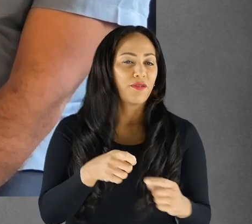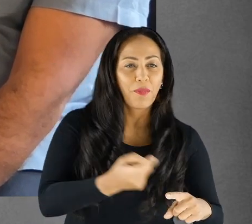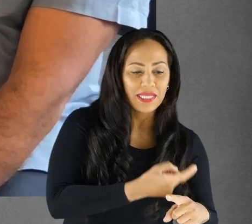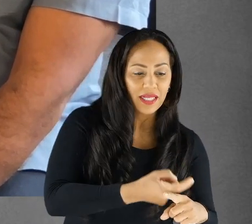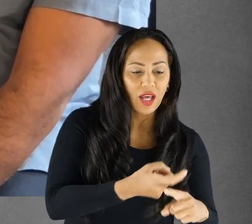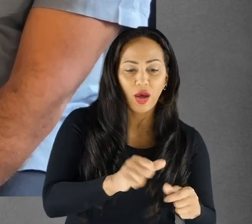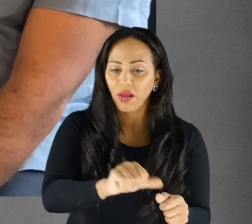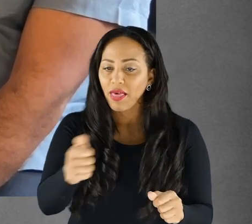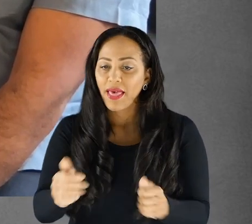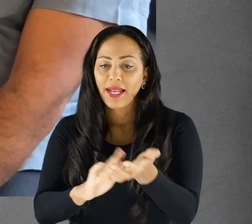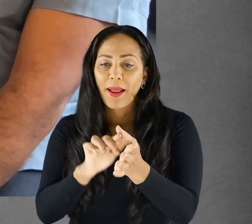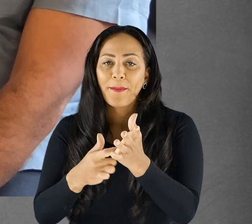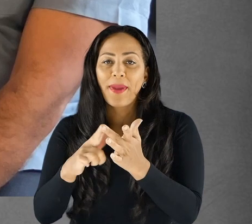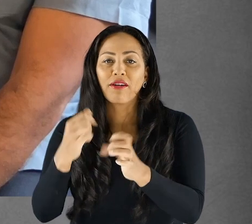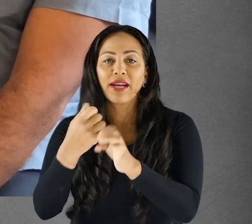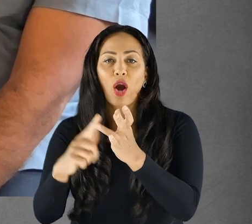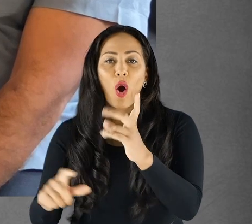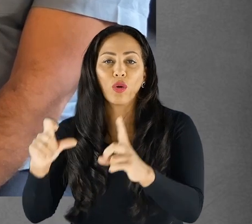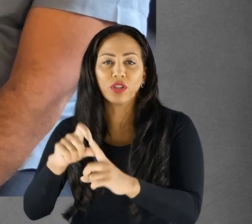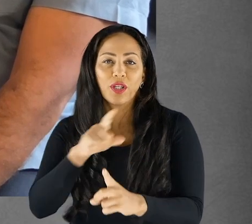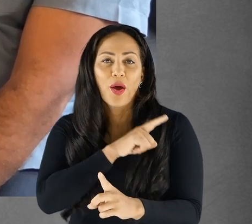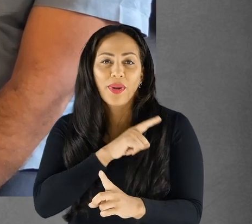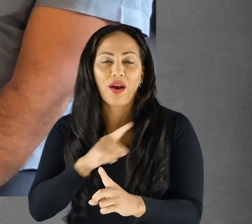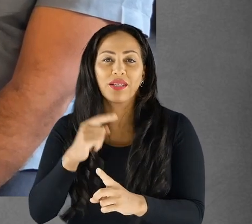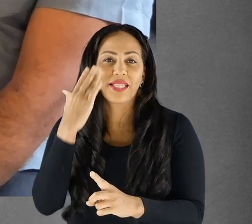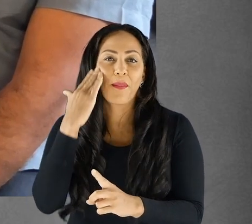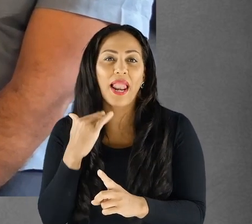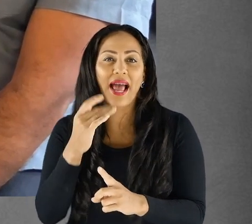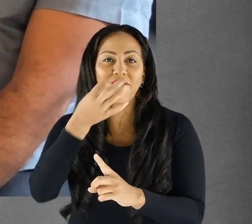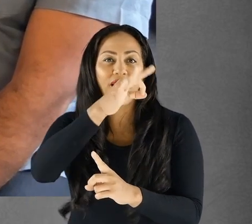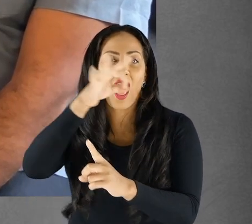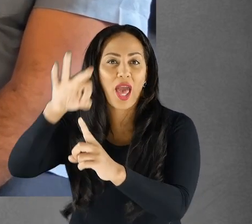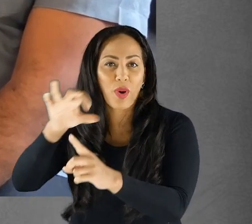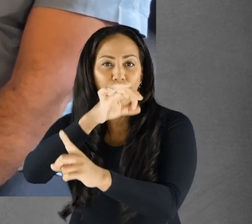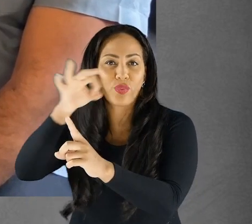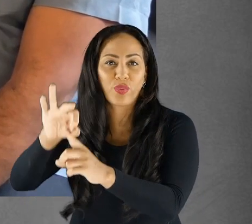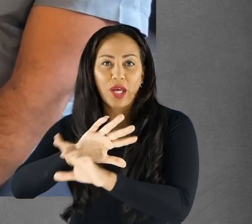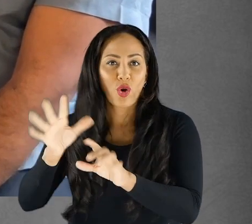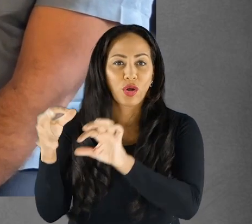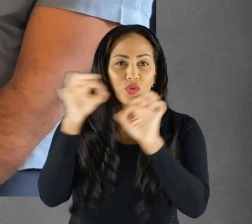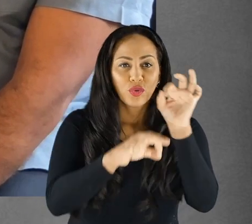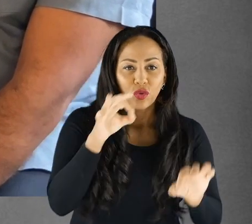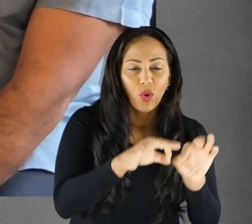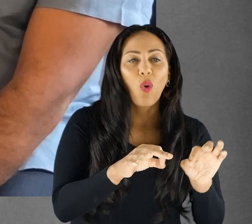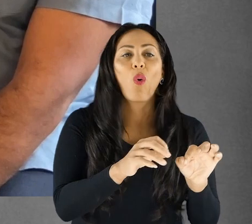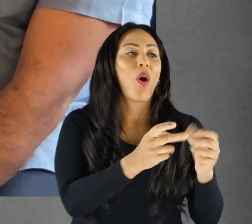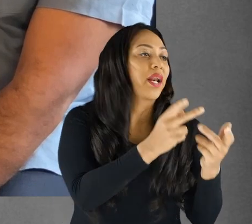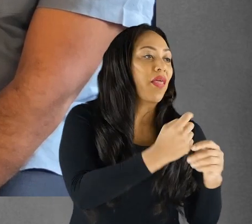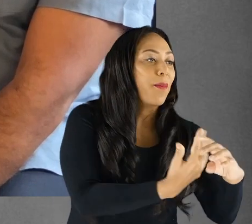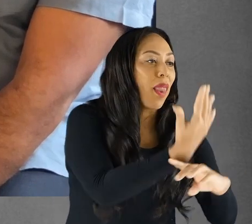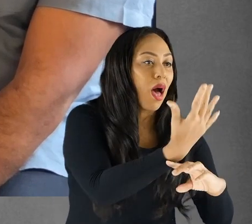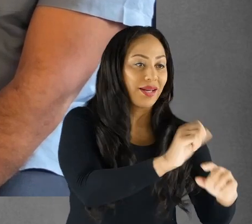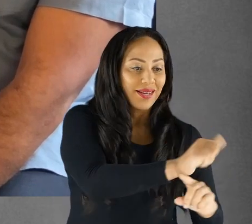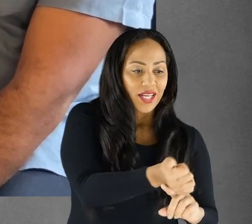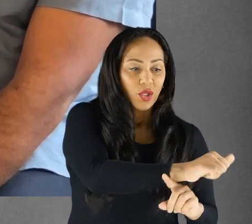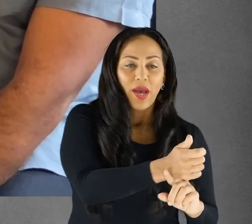And there's these companion plants. So I can't remember what it is, but it's like if you have the potatoes, then maybe you put the marigolds next to them because they take a black fly away from